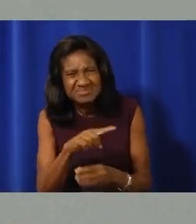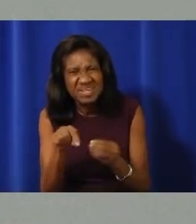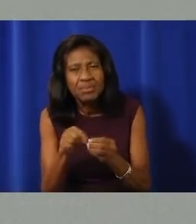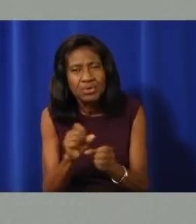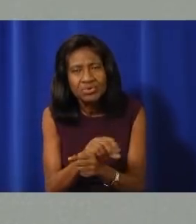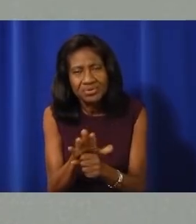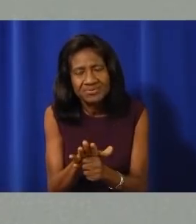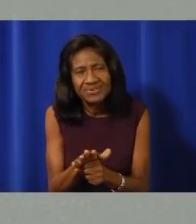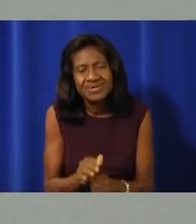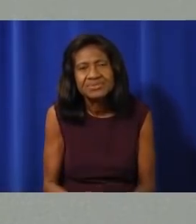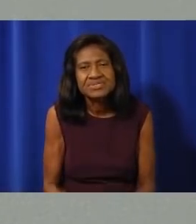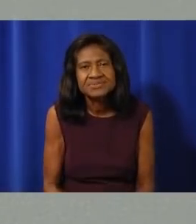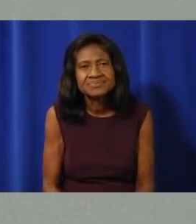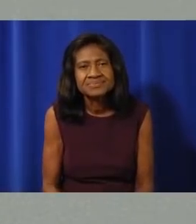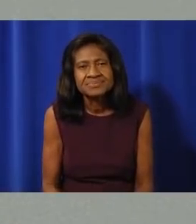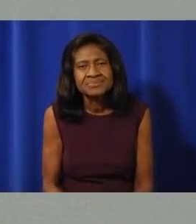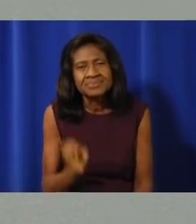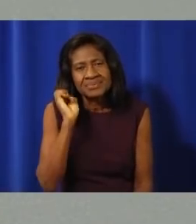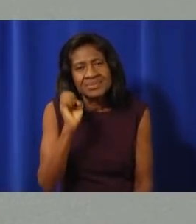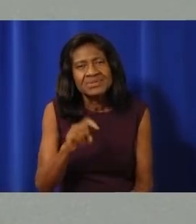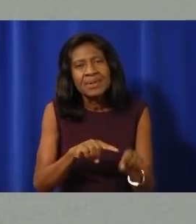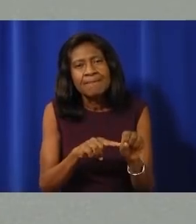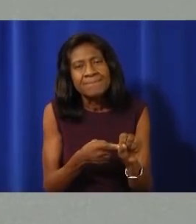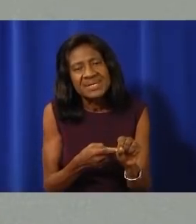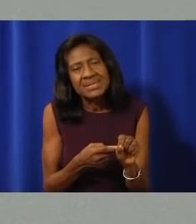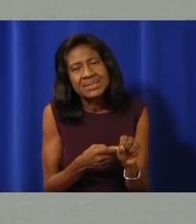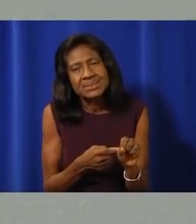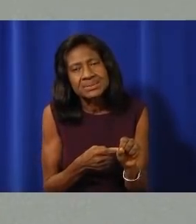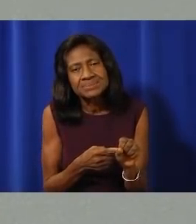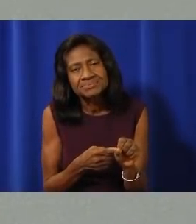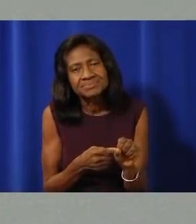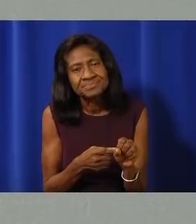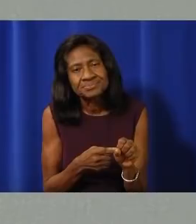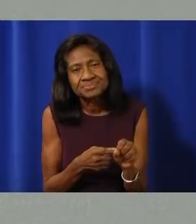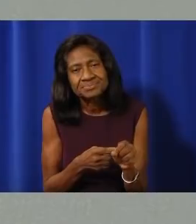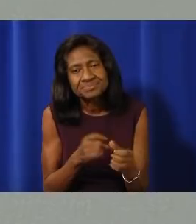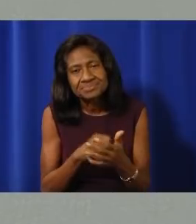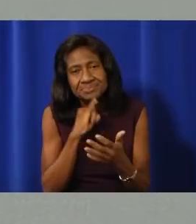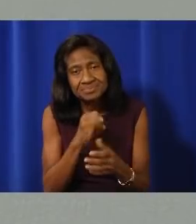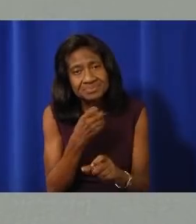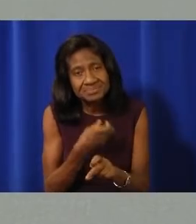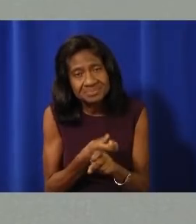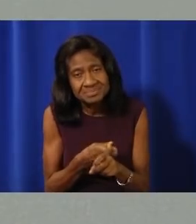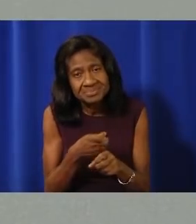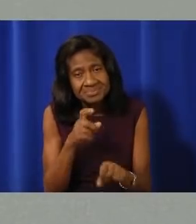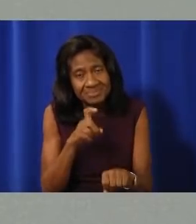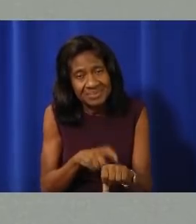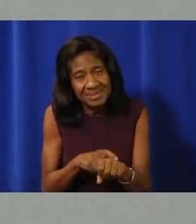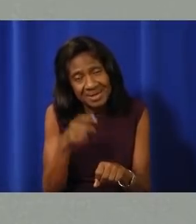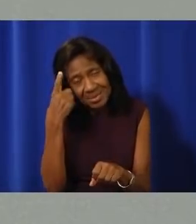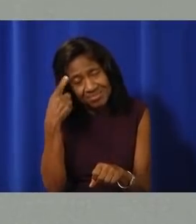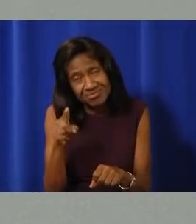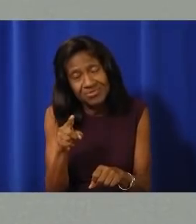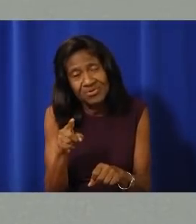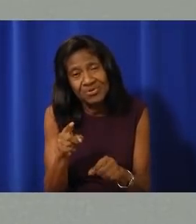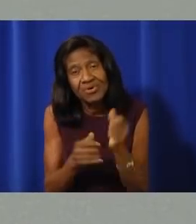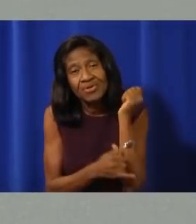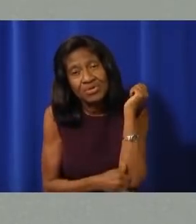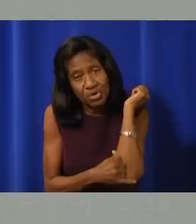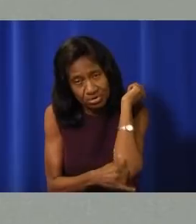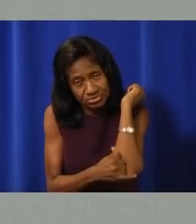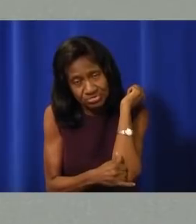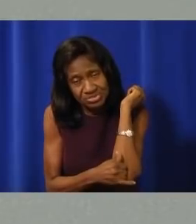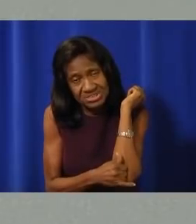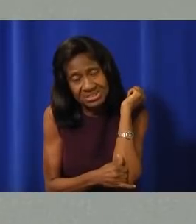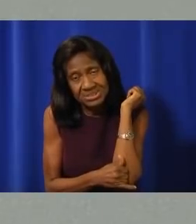Let me start by saying that this is obviously a very challenging time for the country, particularly